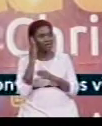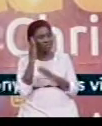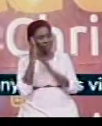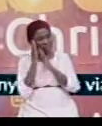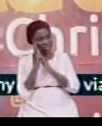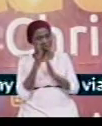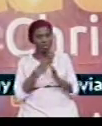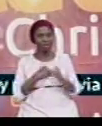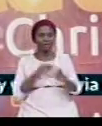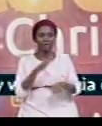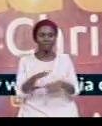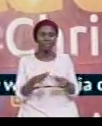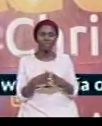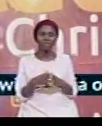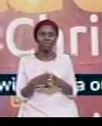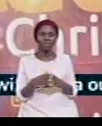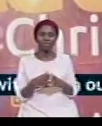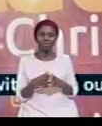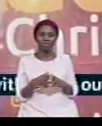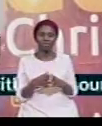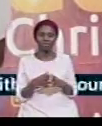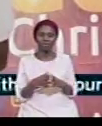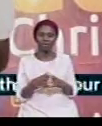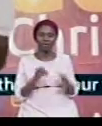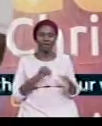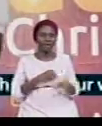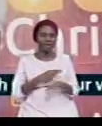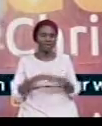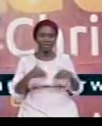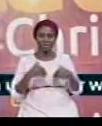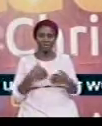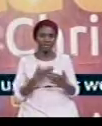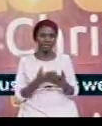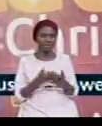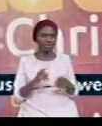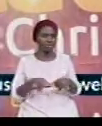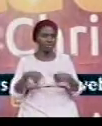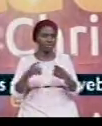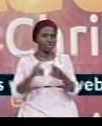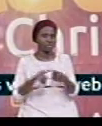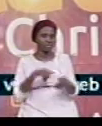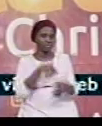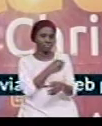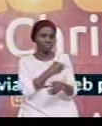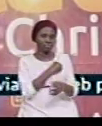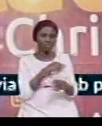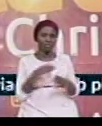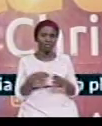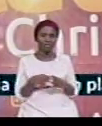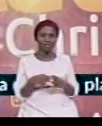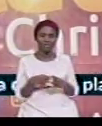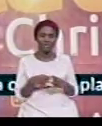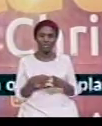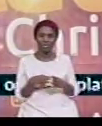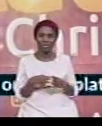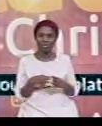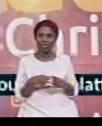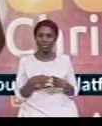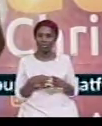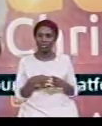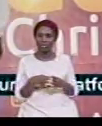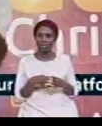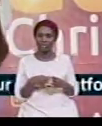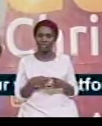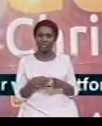to. And I did not even have money to go to hospital. And 1 month later, as the day